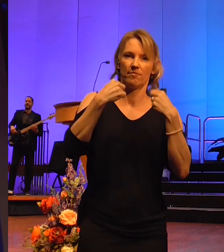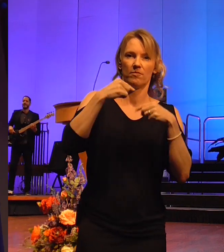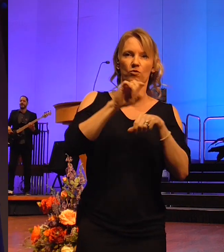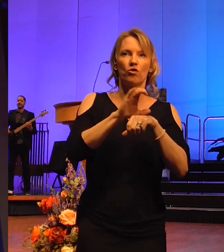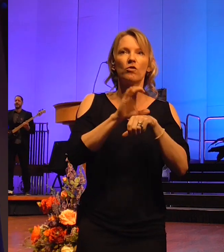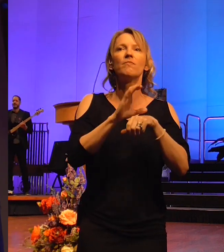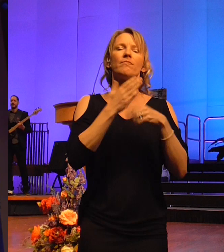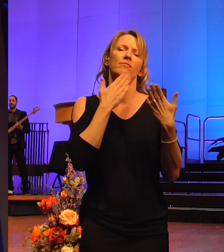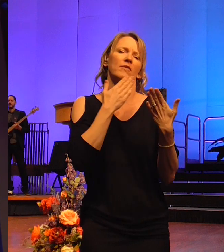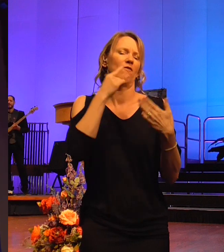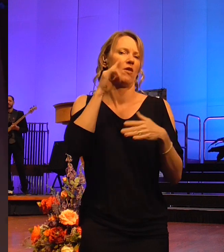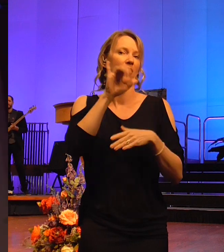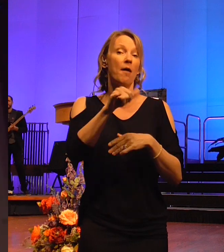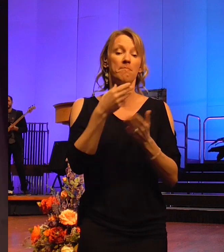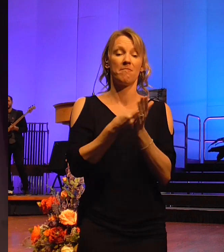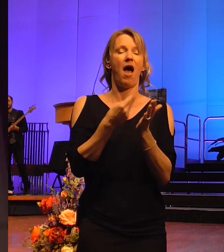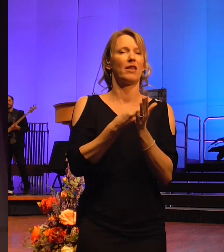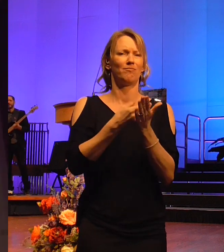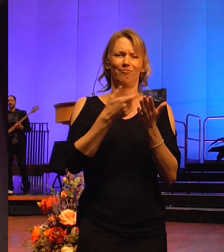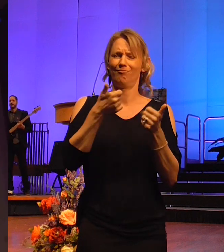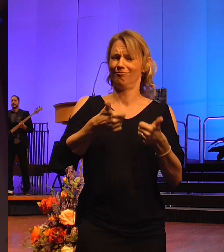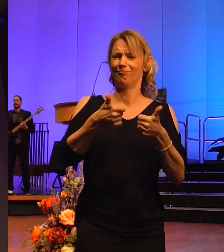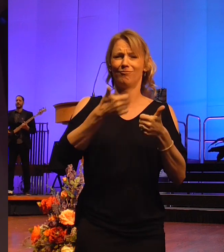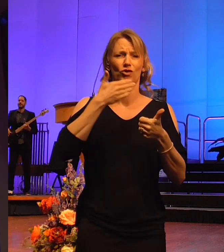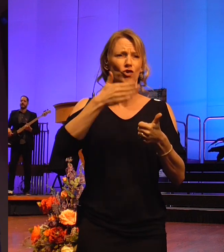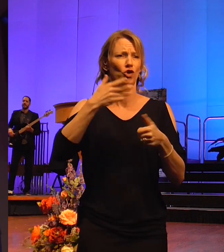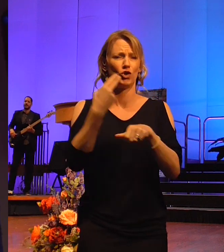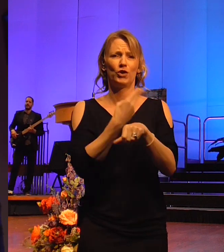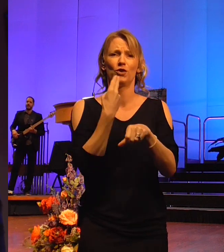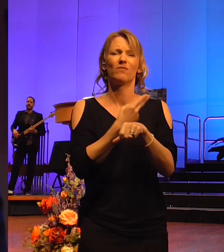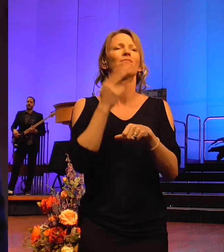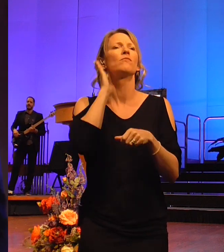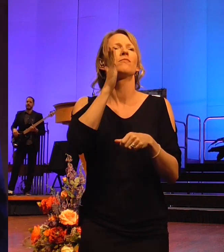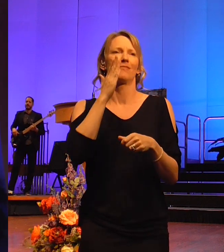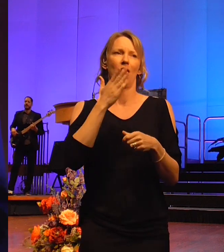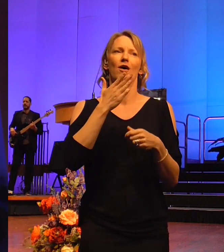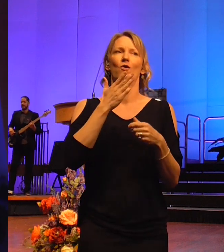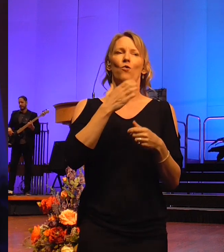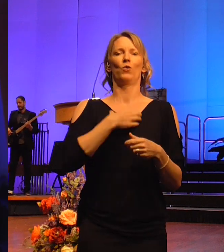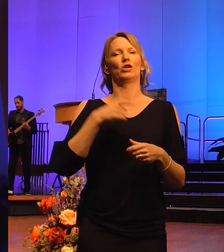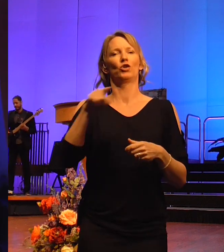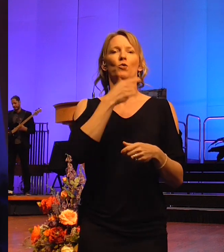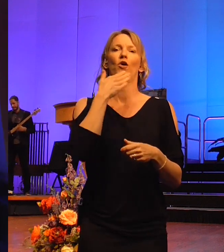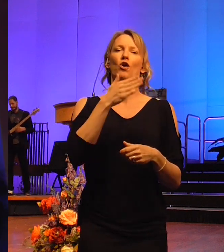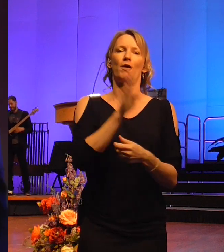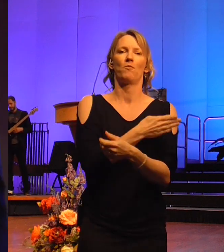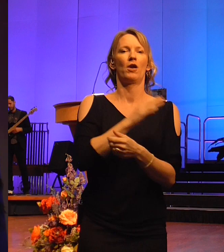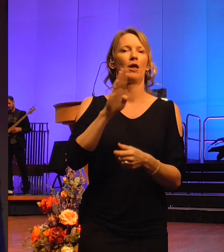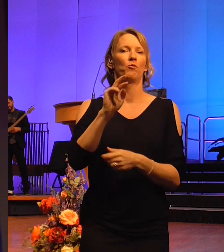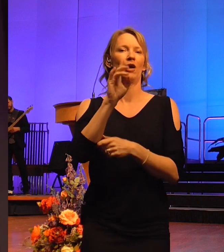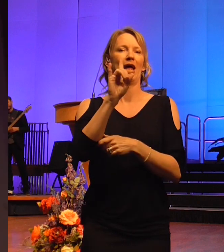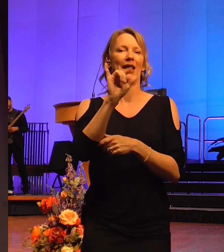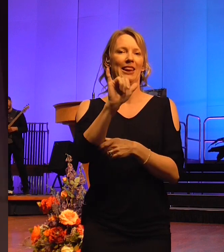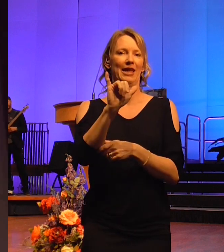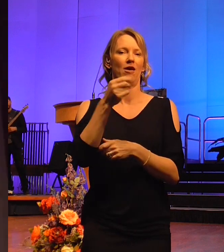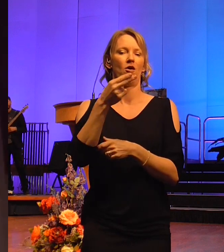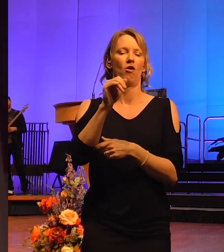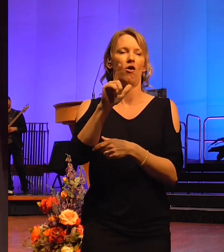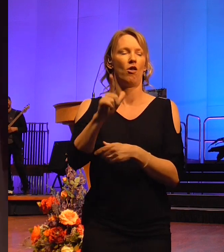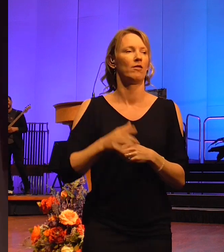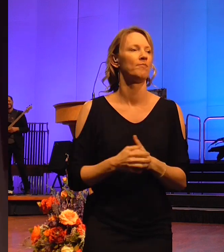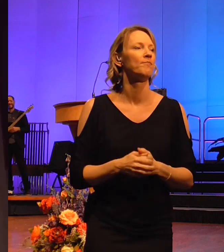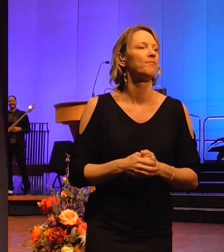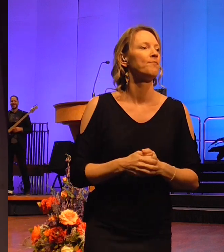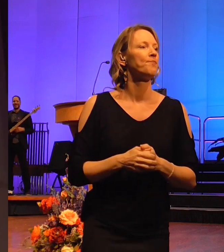want to thank you for that. And you're going to see this money has gone to good use, and he's going to wish you a good morning. Bradley Hall.